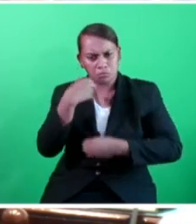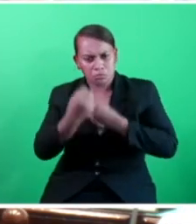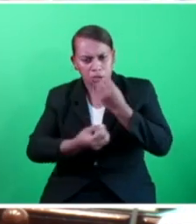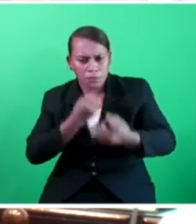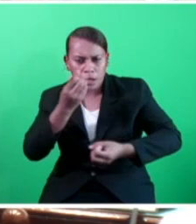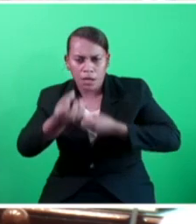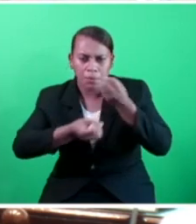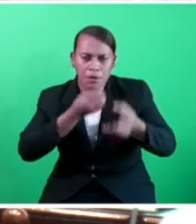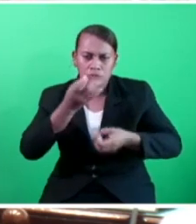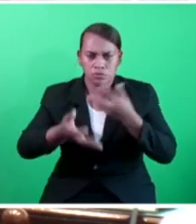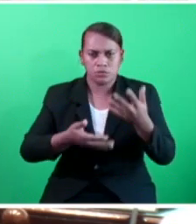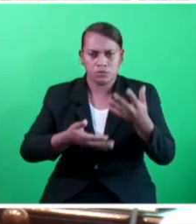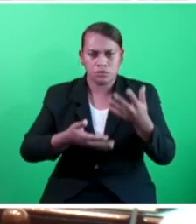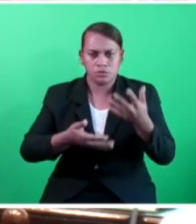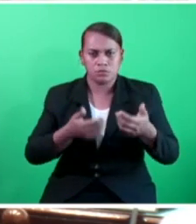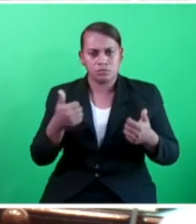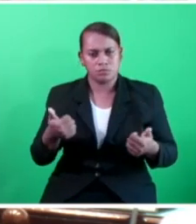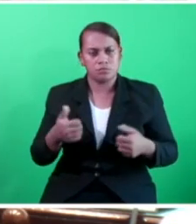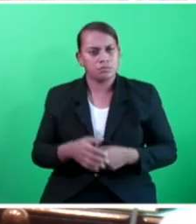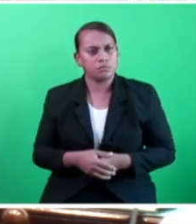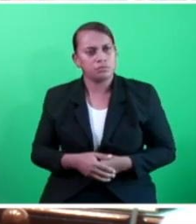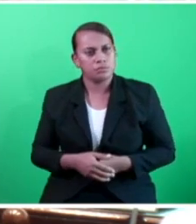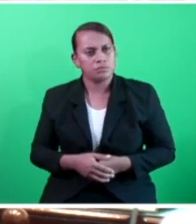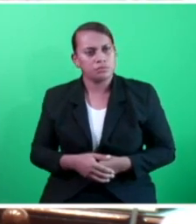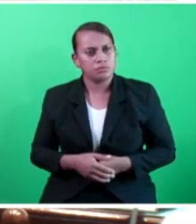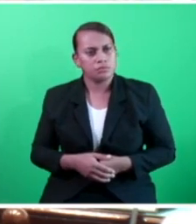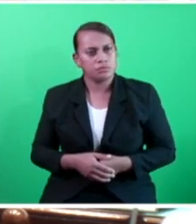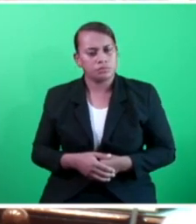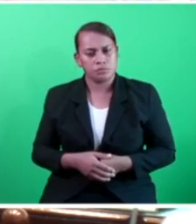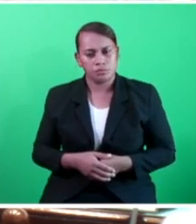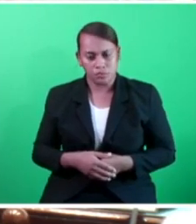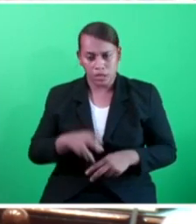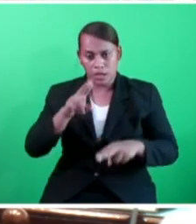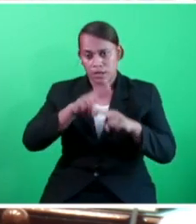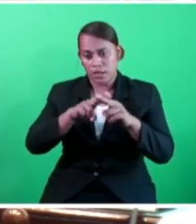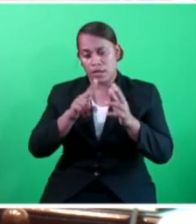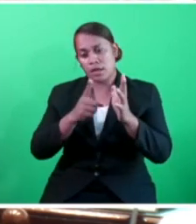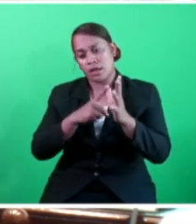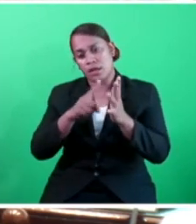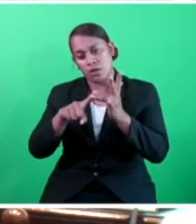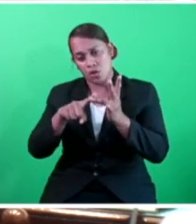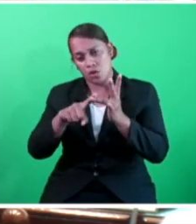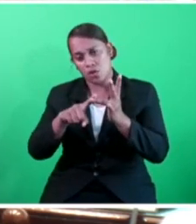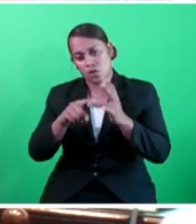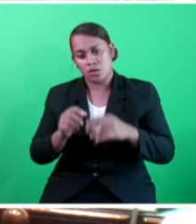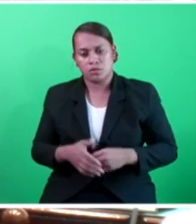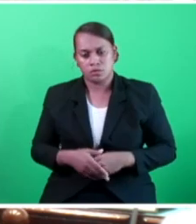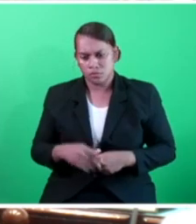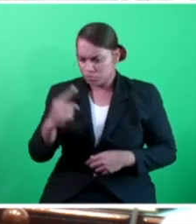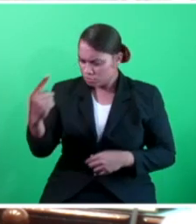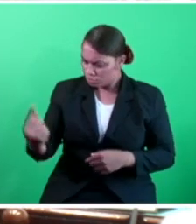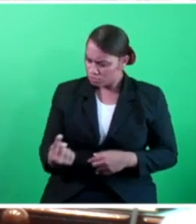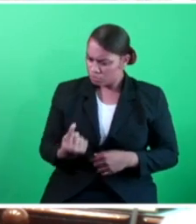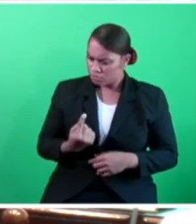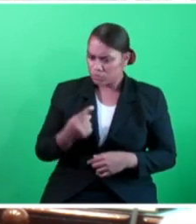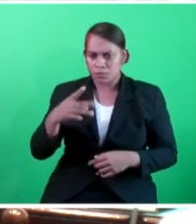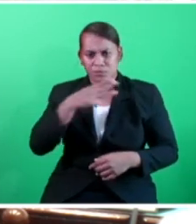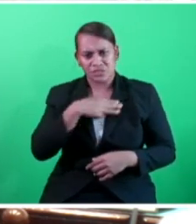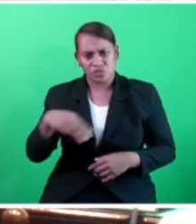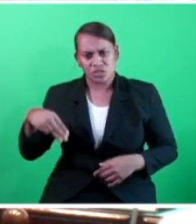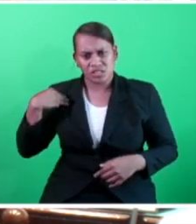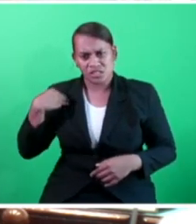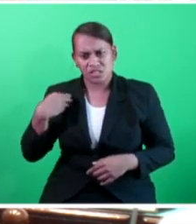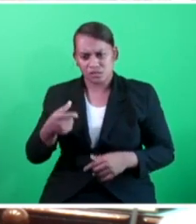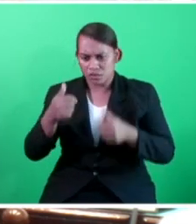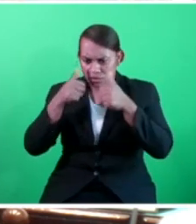scientific methodology. The speaker said, FAO matters. FAO came to Ministry of Agriculture, met myself and PS, and